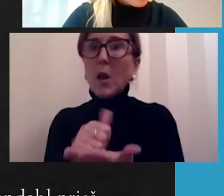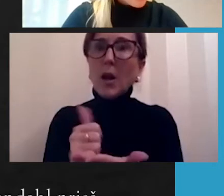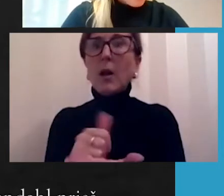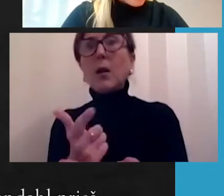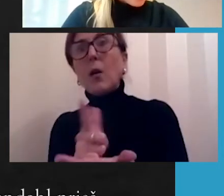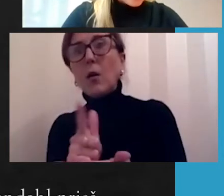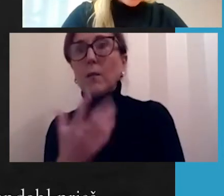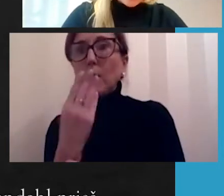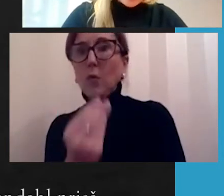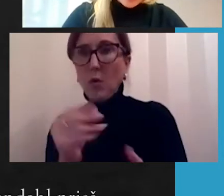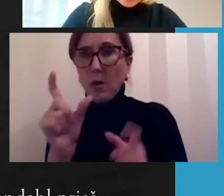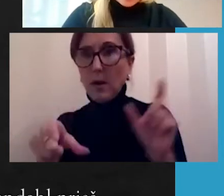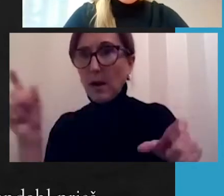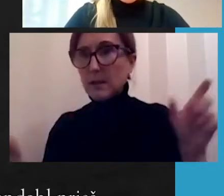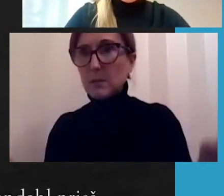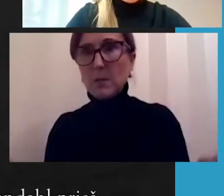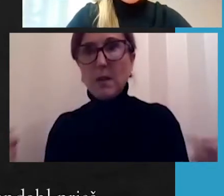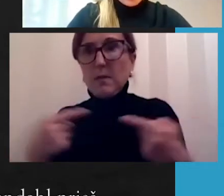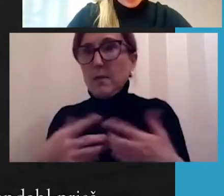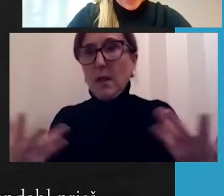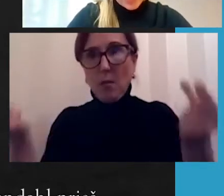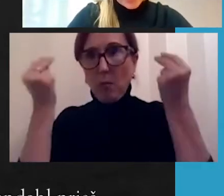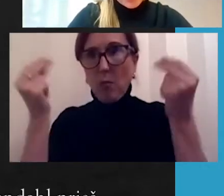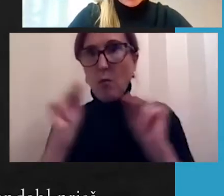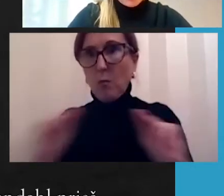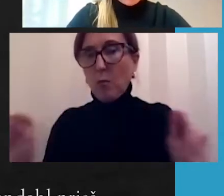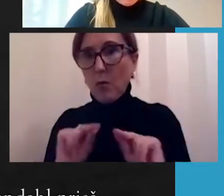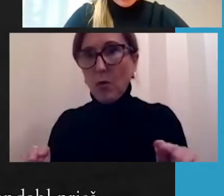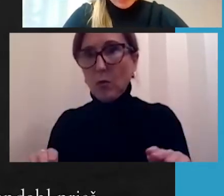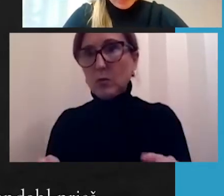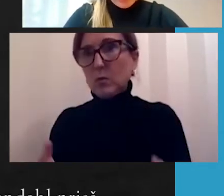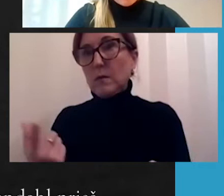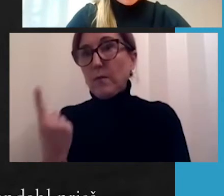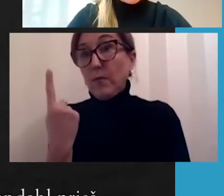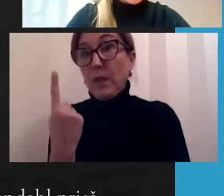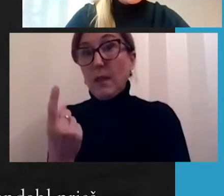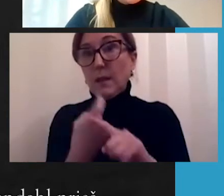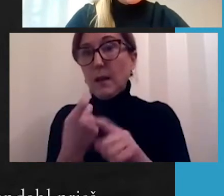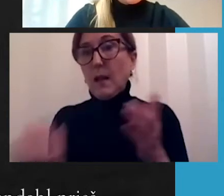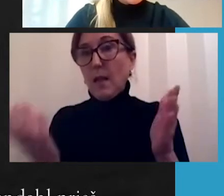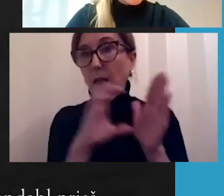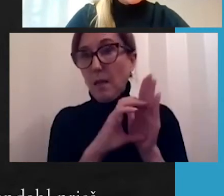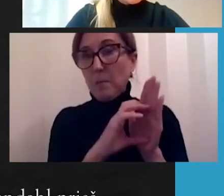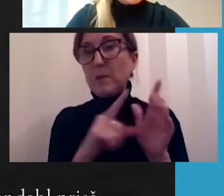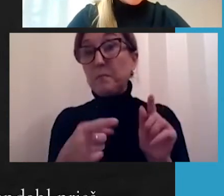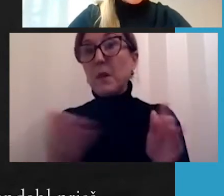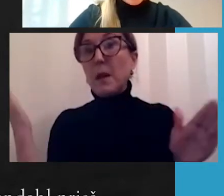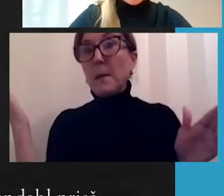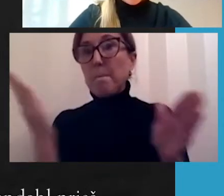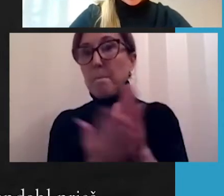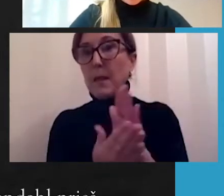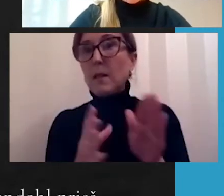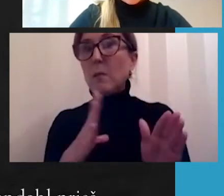expressed his disapproval for the sexual education at school. And the